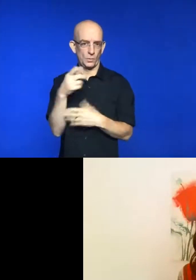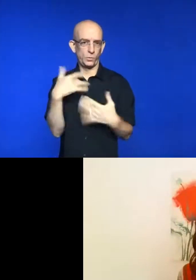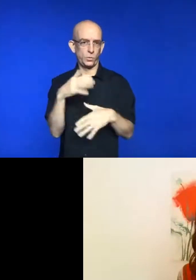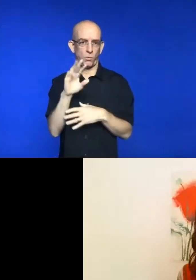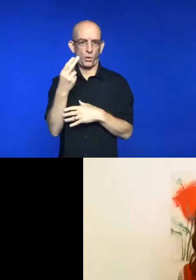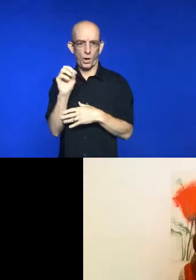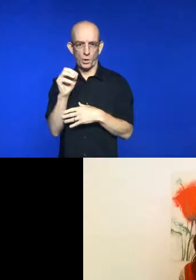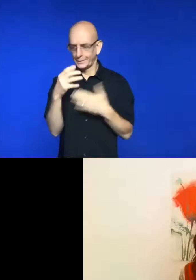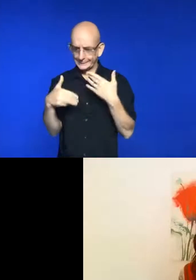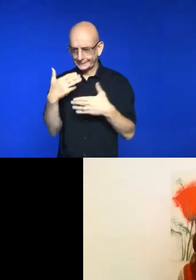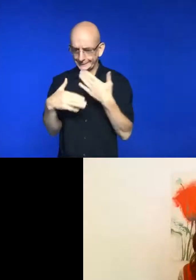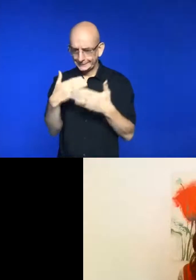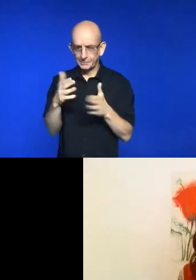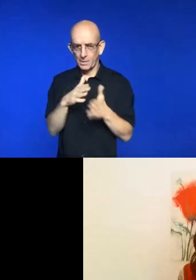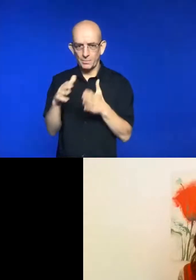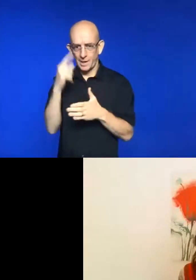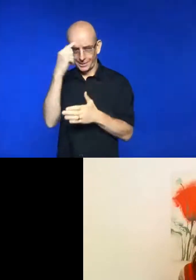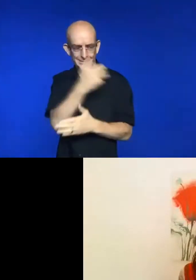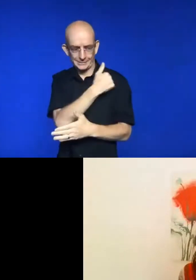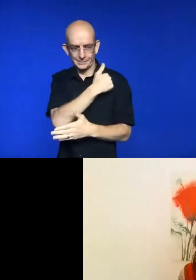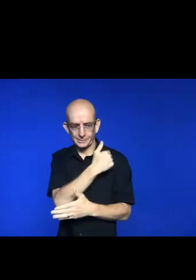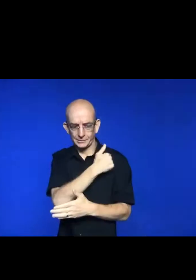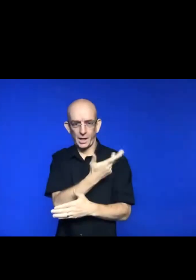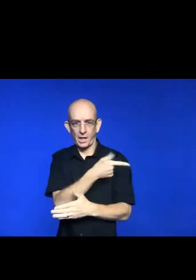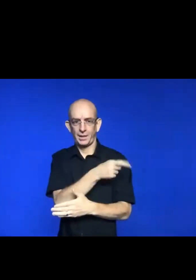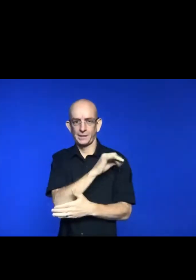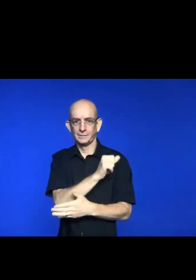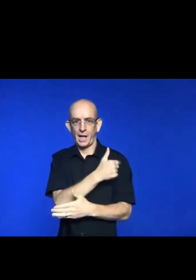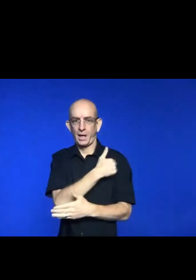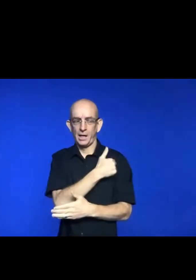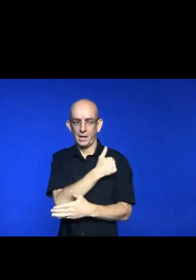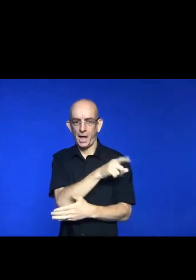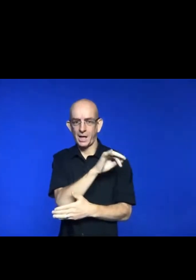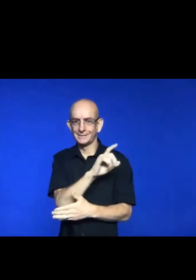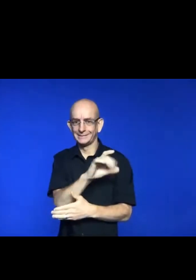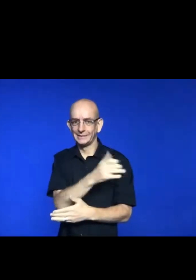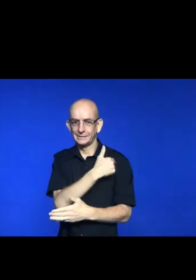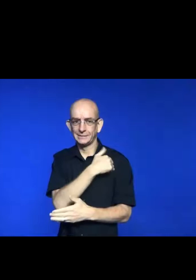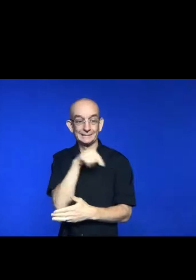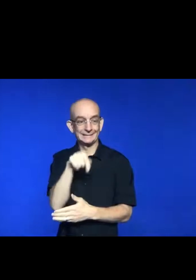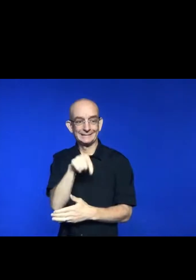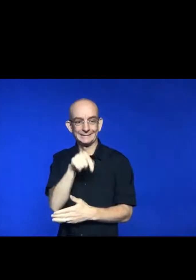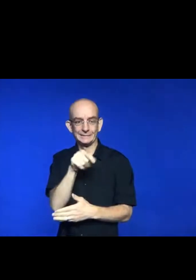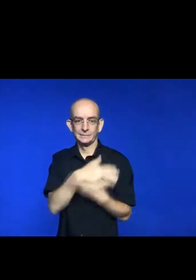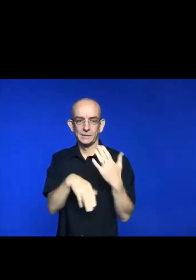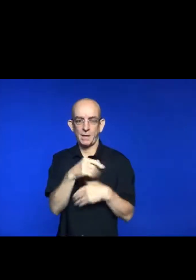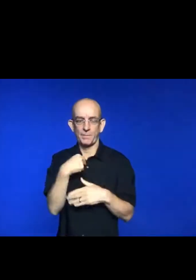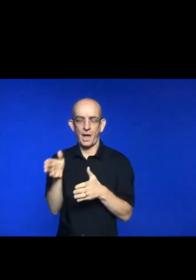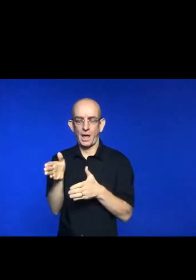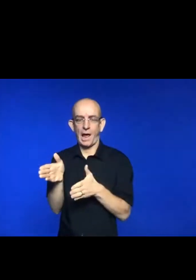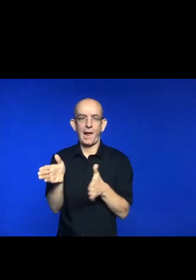disabilities seriously throughout the response. So I really wanted to use